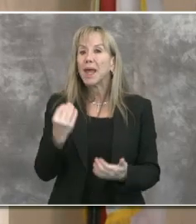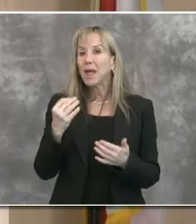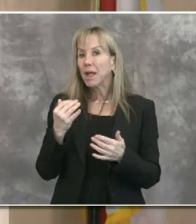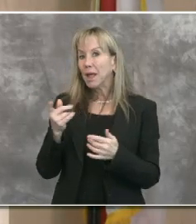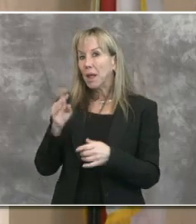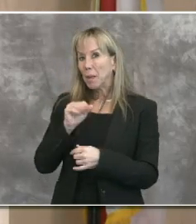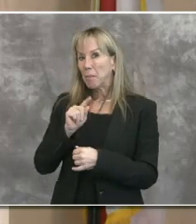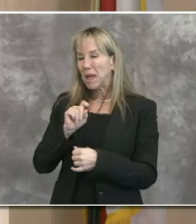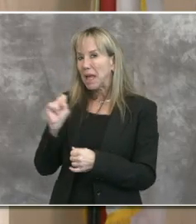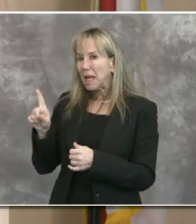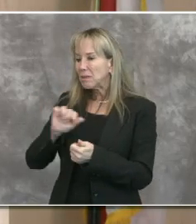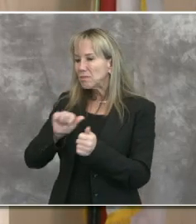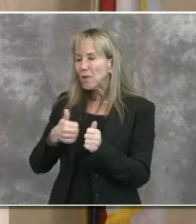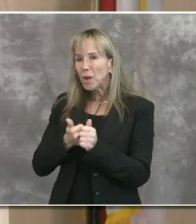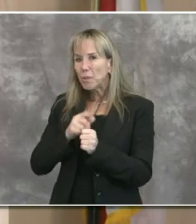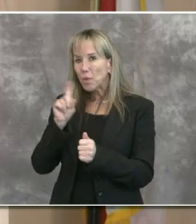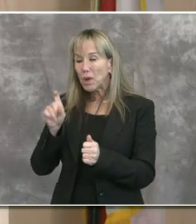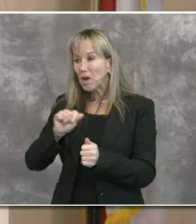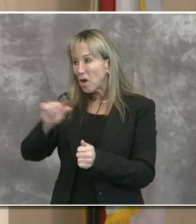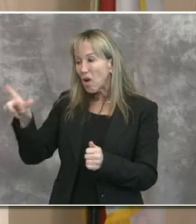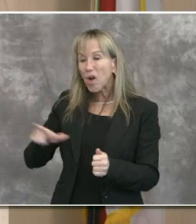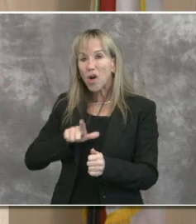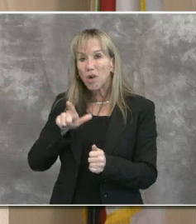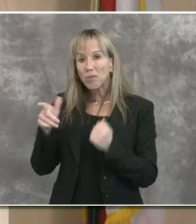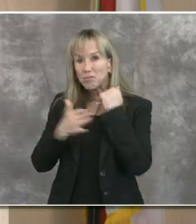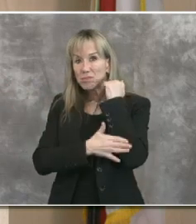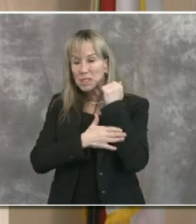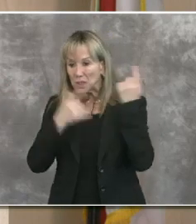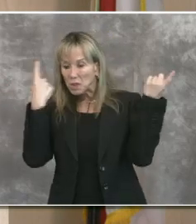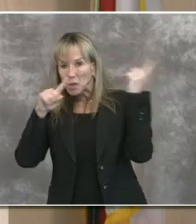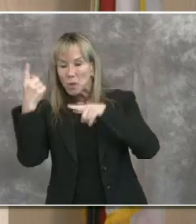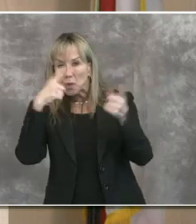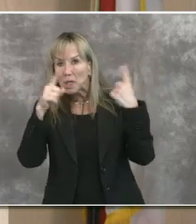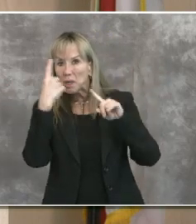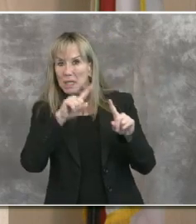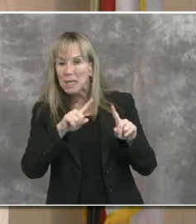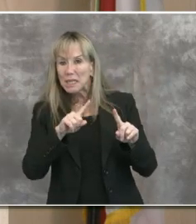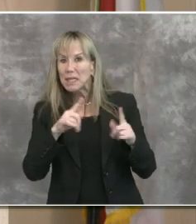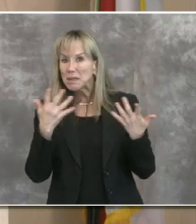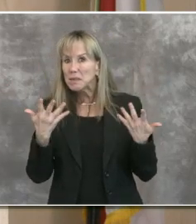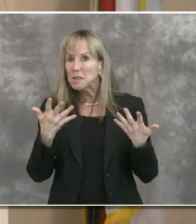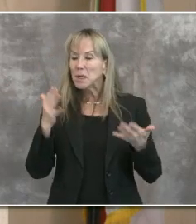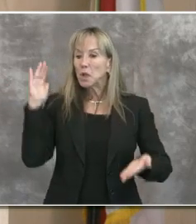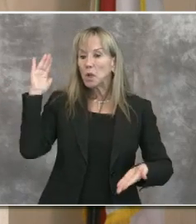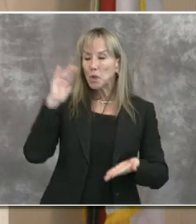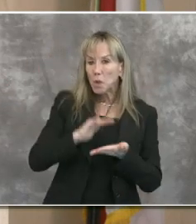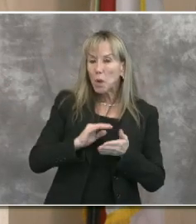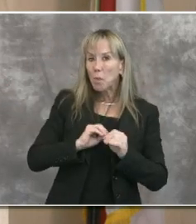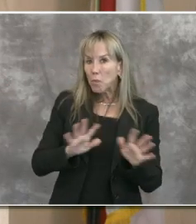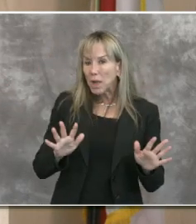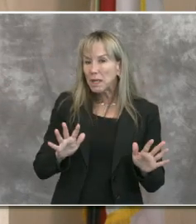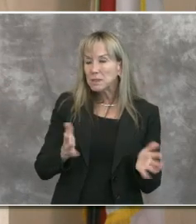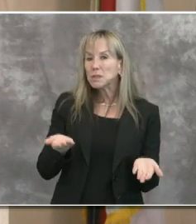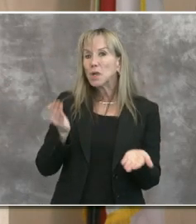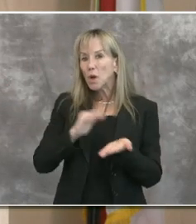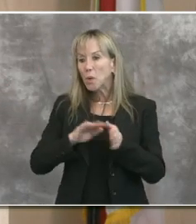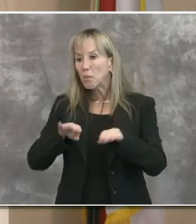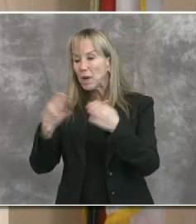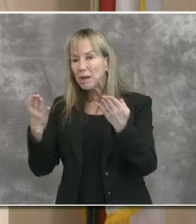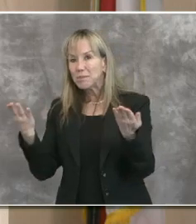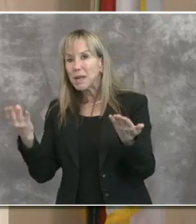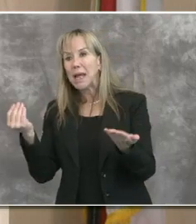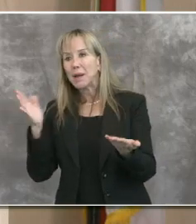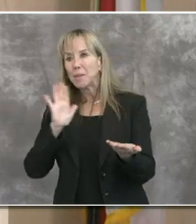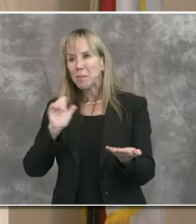is everyone at the county in agreement in terms of plans to slow the virus's spread, reopen businesses, and get back to a sense of normalcy?